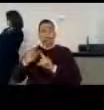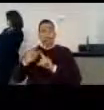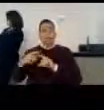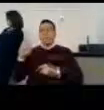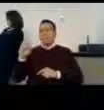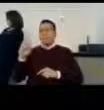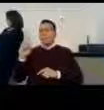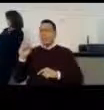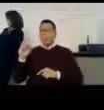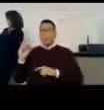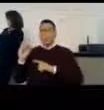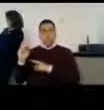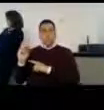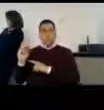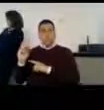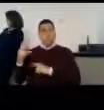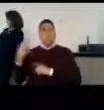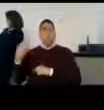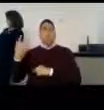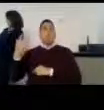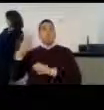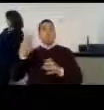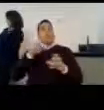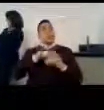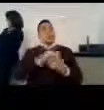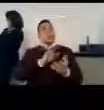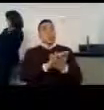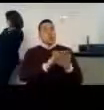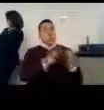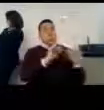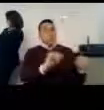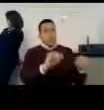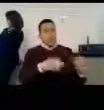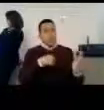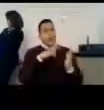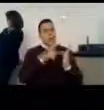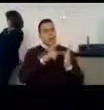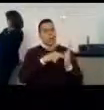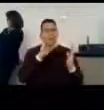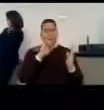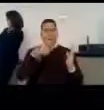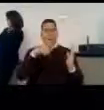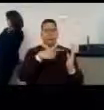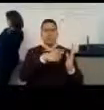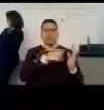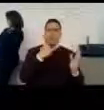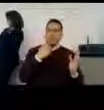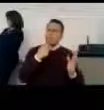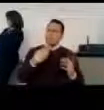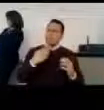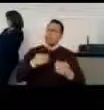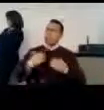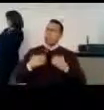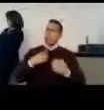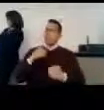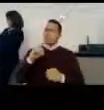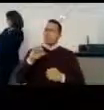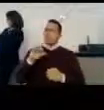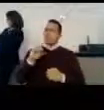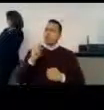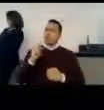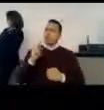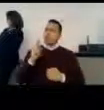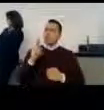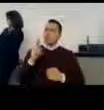is a diagnostic tool for mental health. When I came into the school system, I started reading IEPs, and they would say emotional